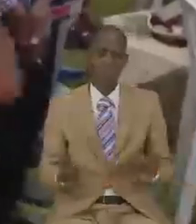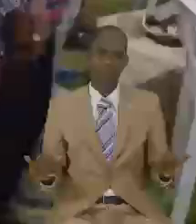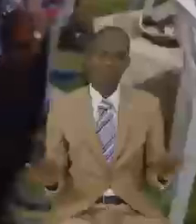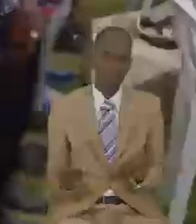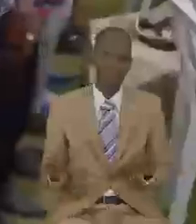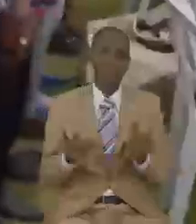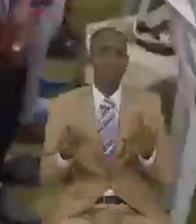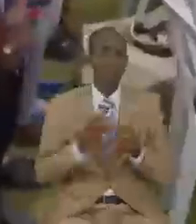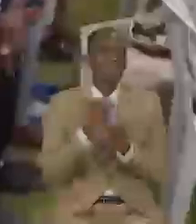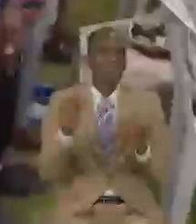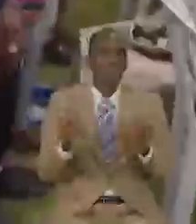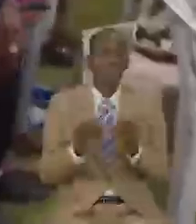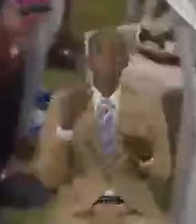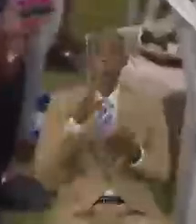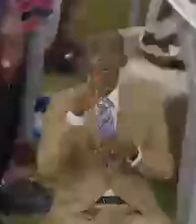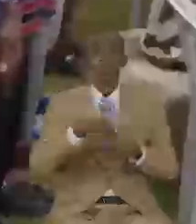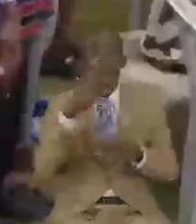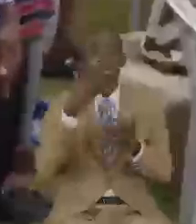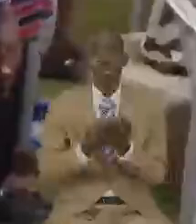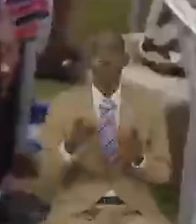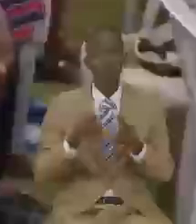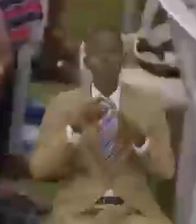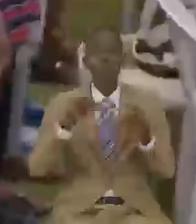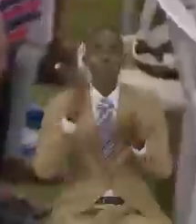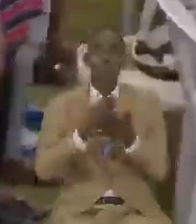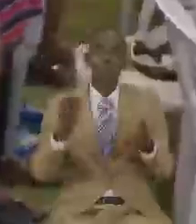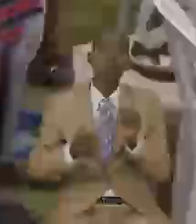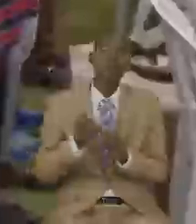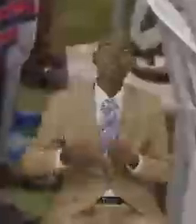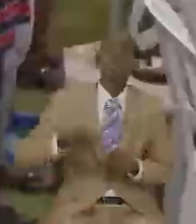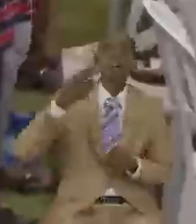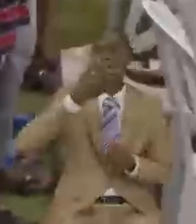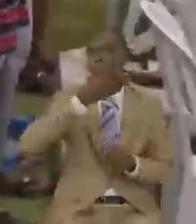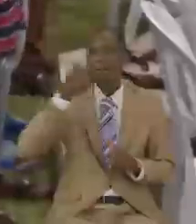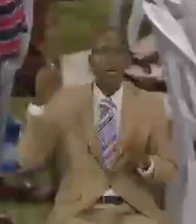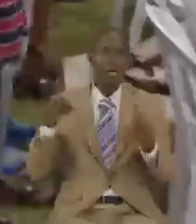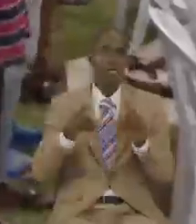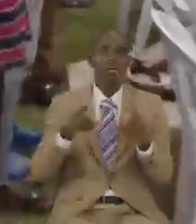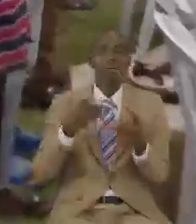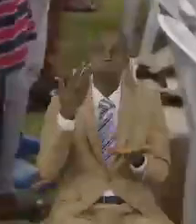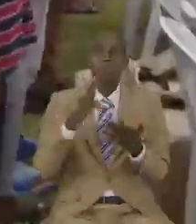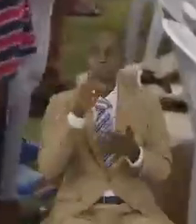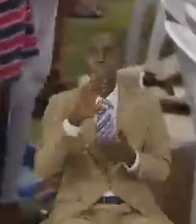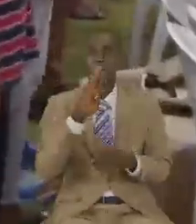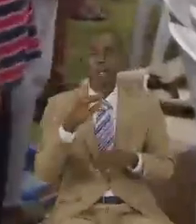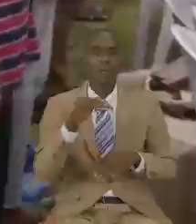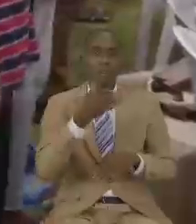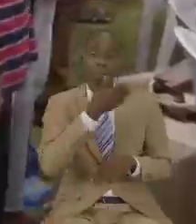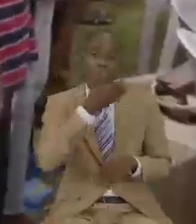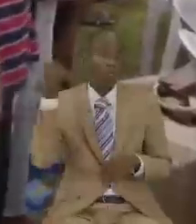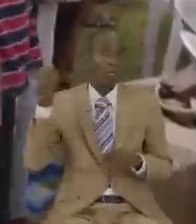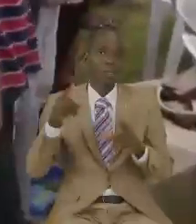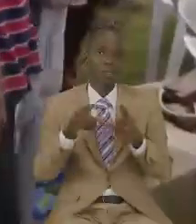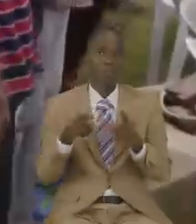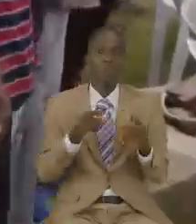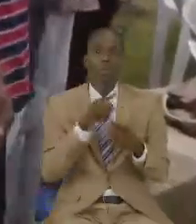Maybe you are at a good level. There's something higher. We call it better level. Maybe you are the better level. There's something higher than